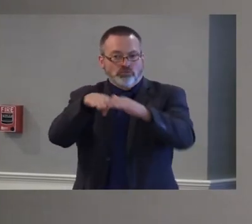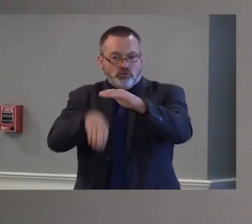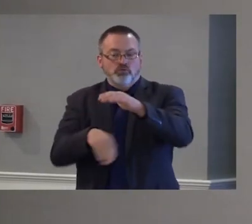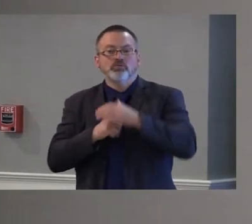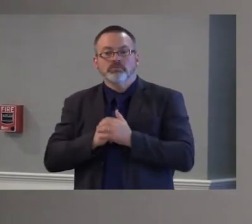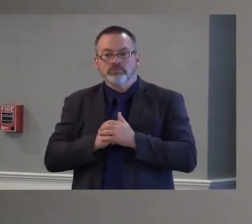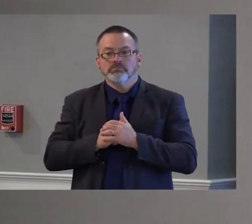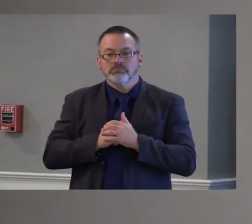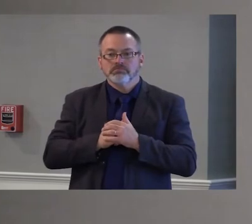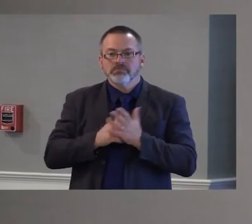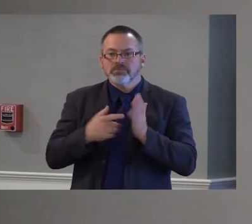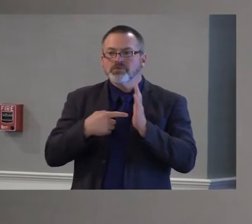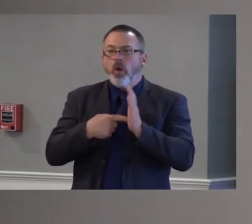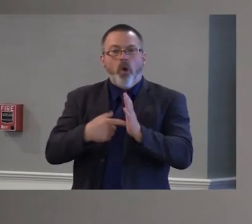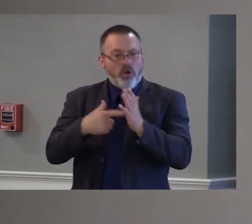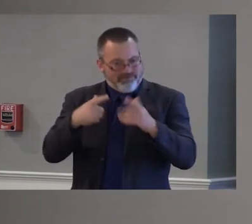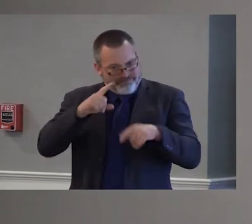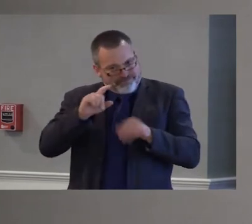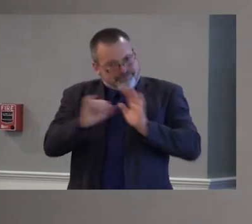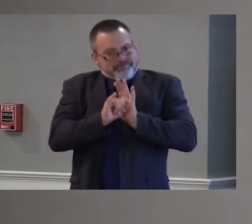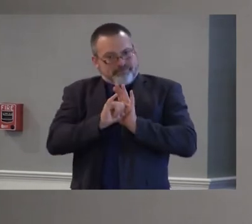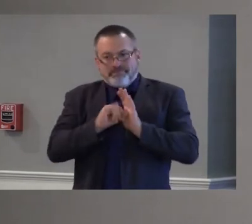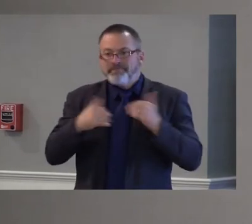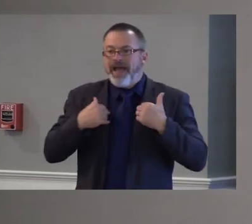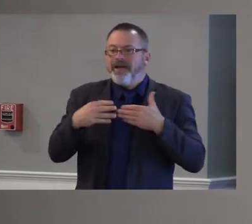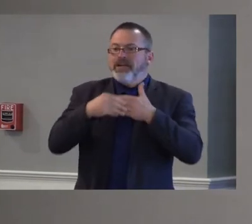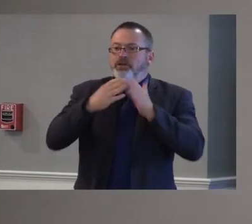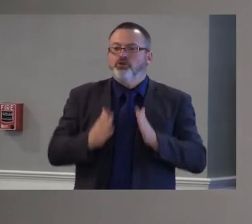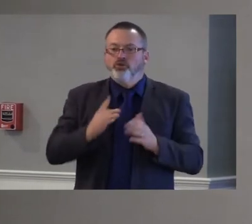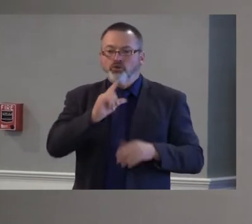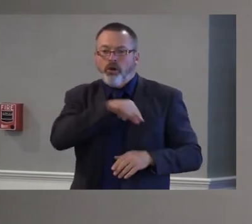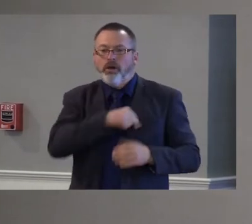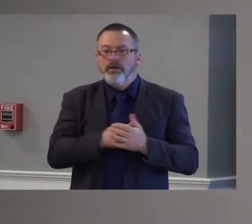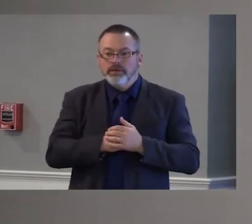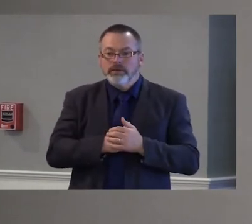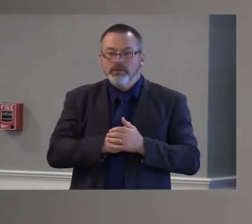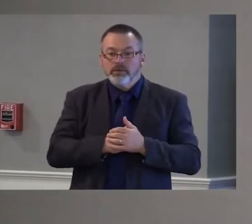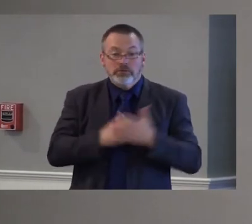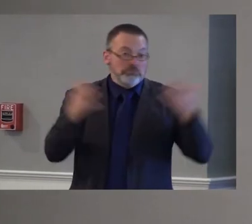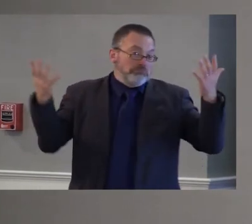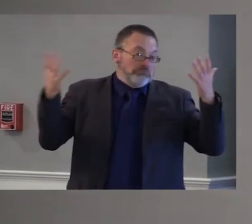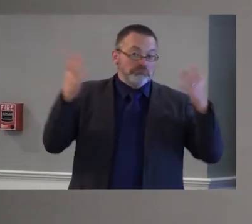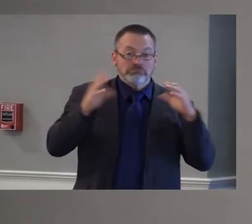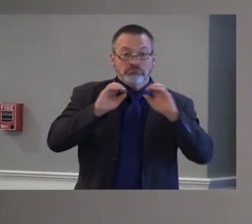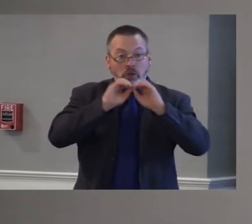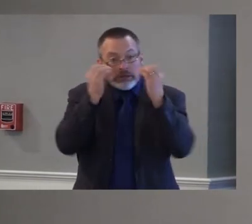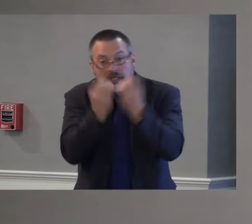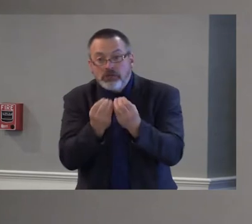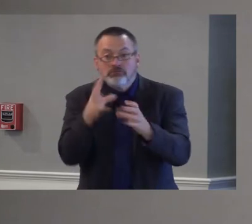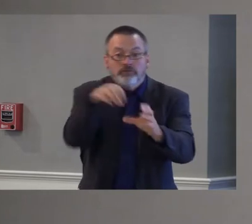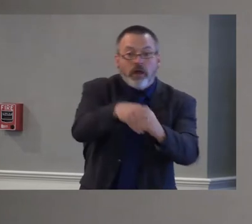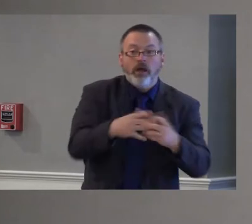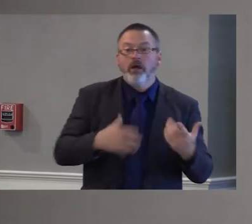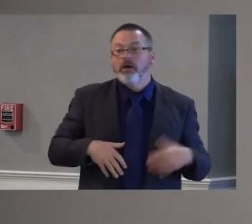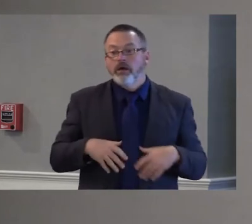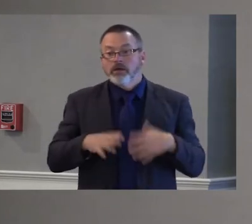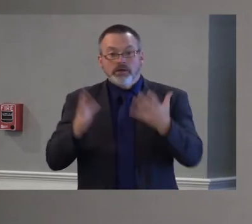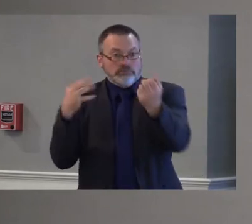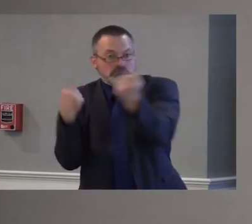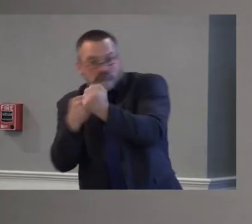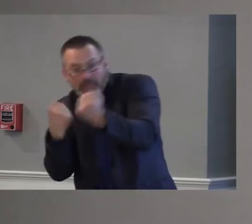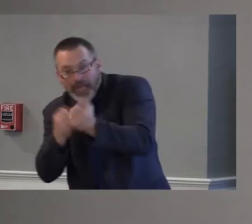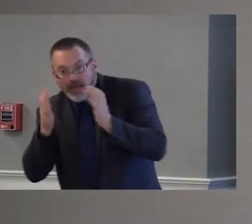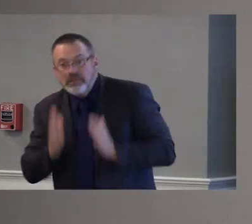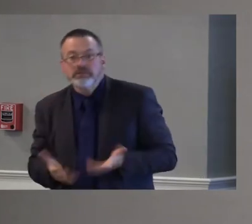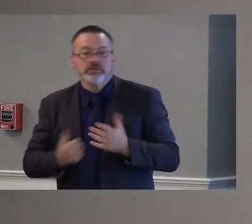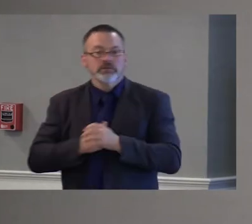exemplify leadership skills in their organizing efforts and advocacy skills while promoting the civil rights of